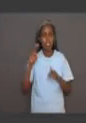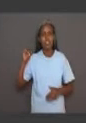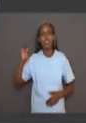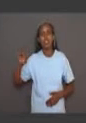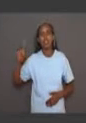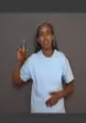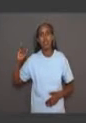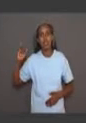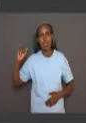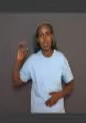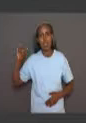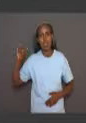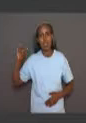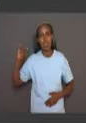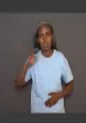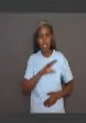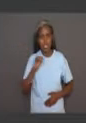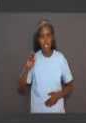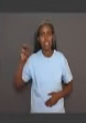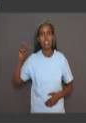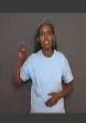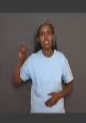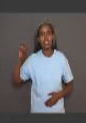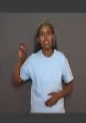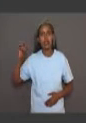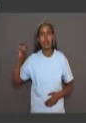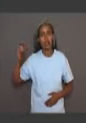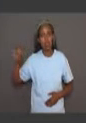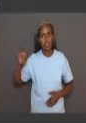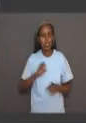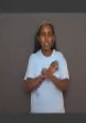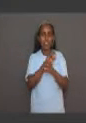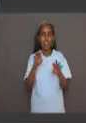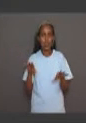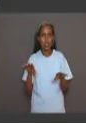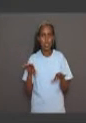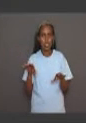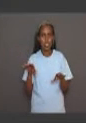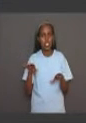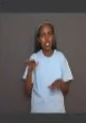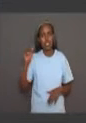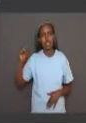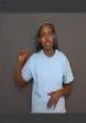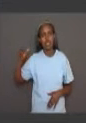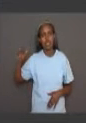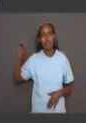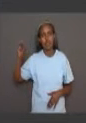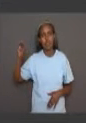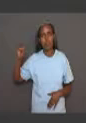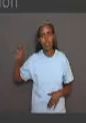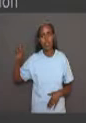the median and the mode, the distribution is symmetrical.